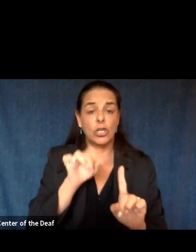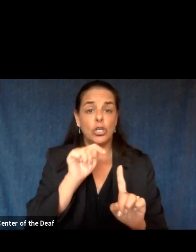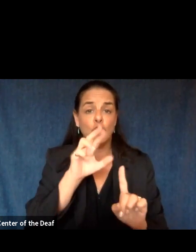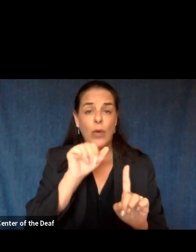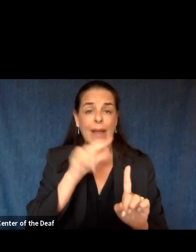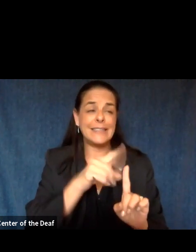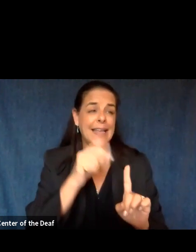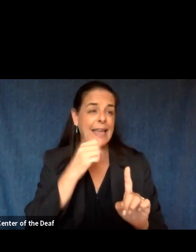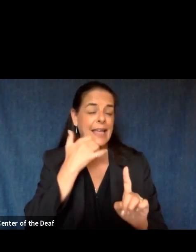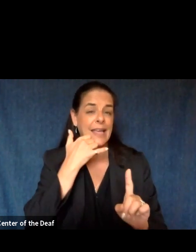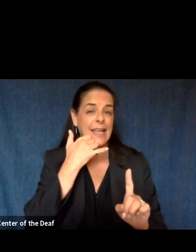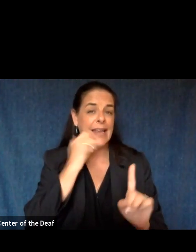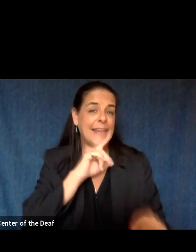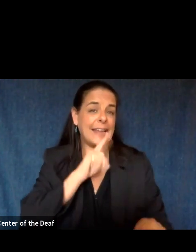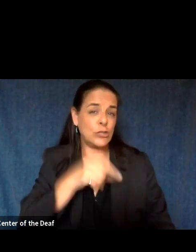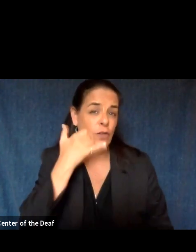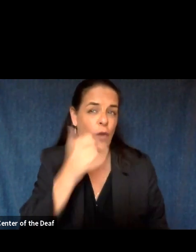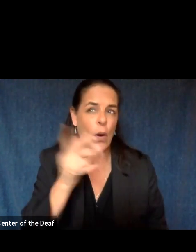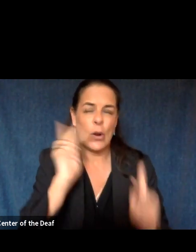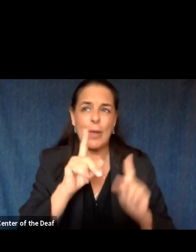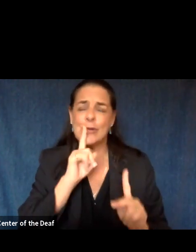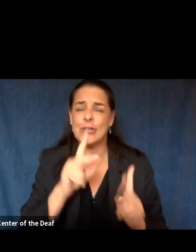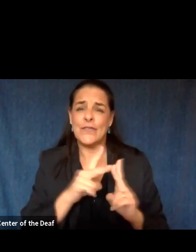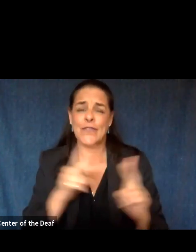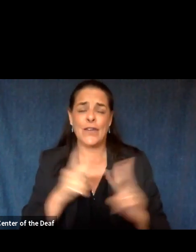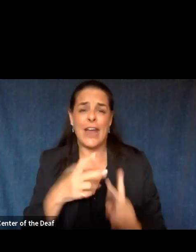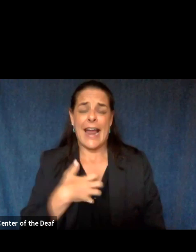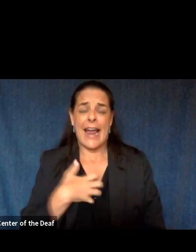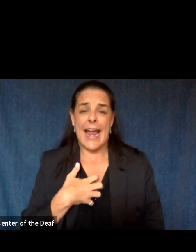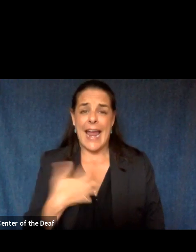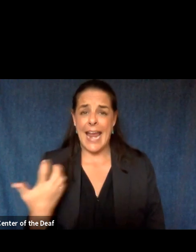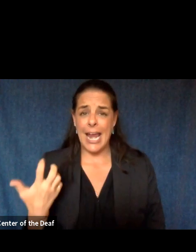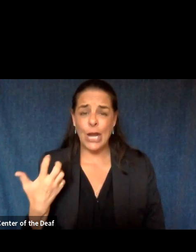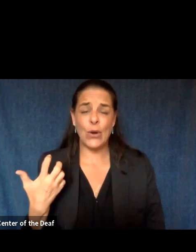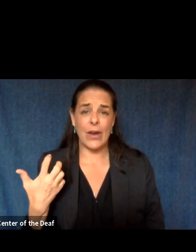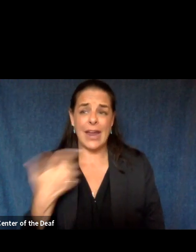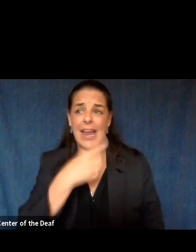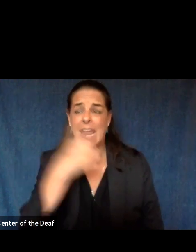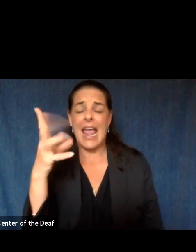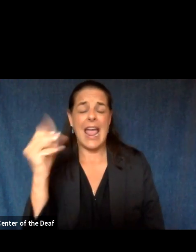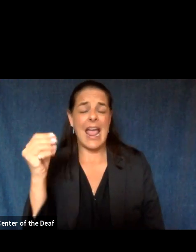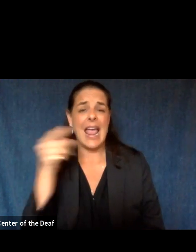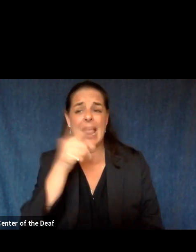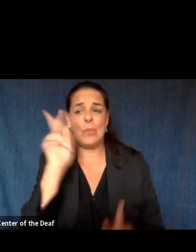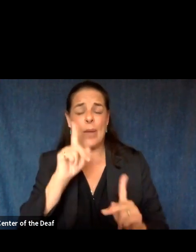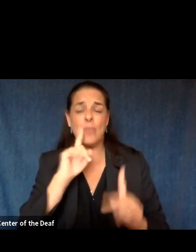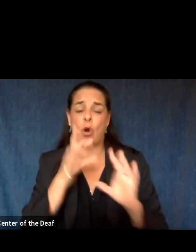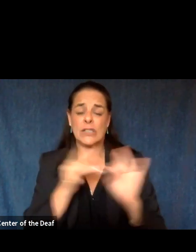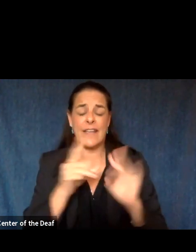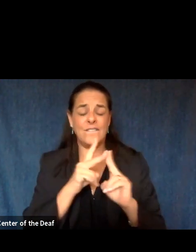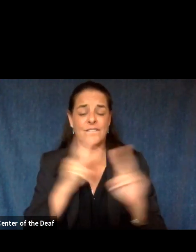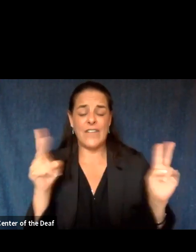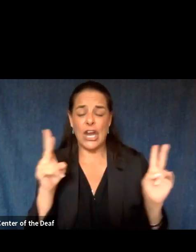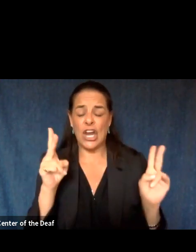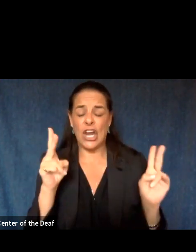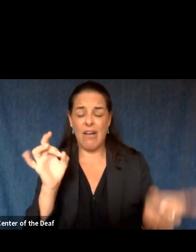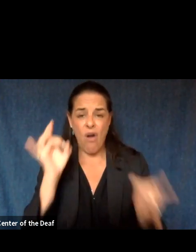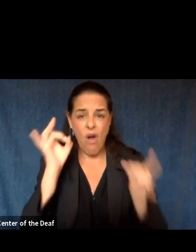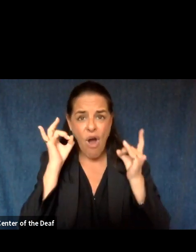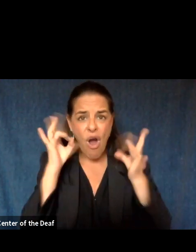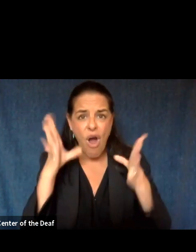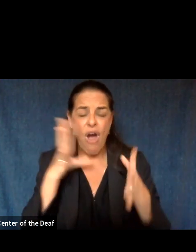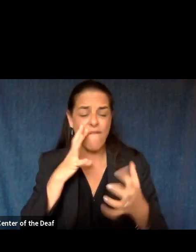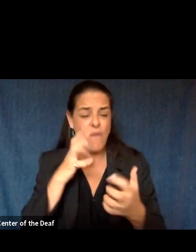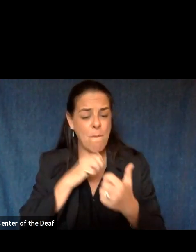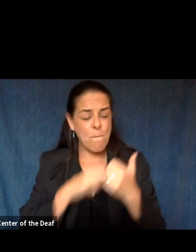of people that are just really, really angry and saying some very vicious and hateful things